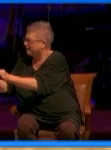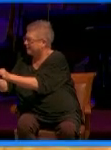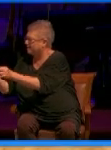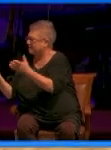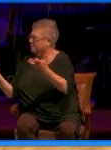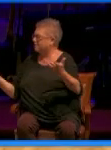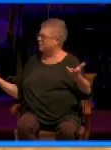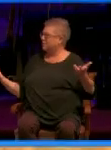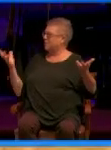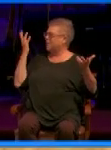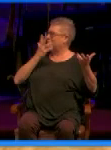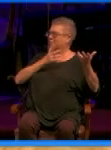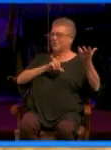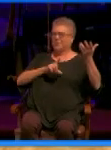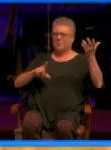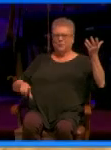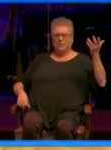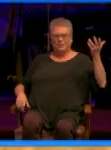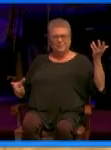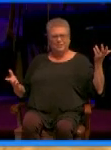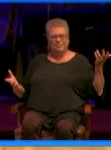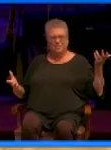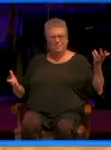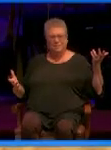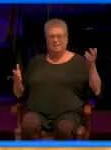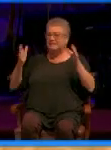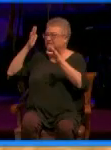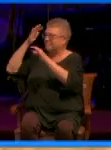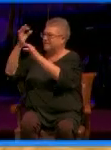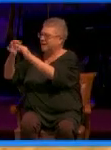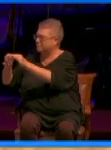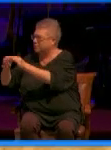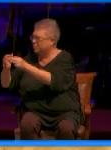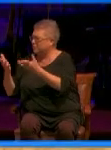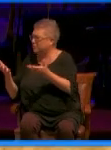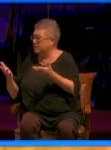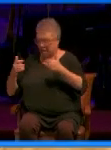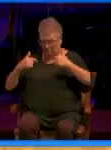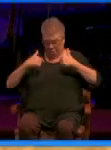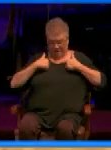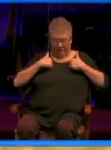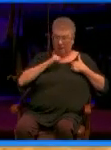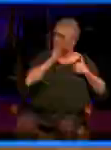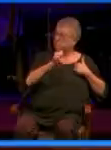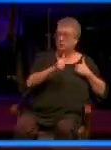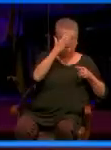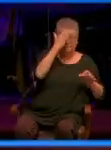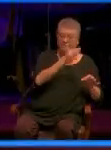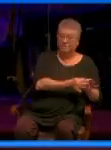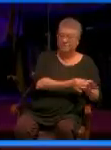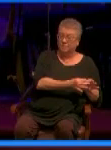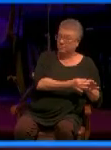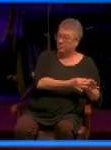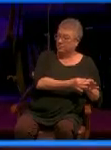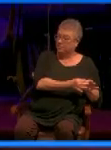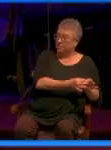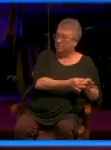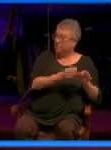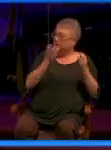My Lord is faithful, even when I am not.